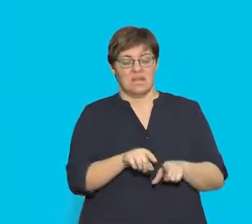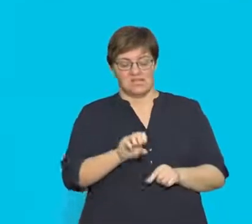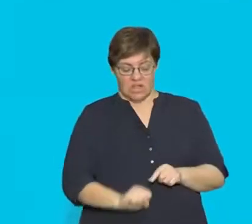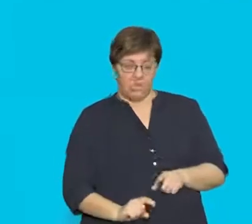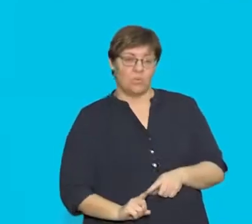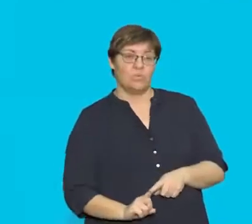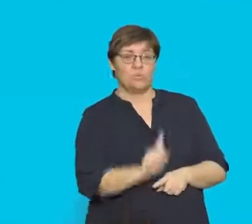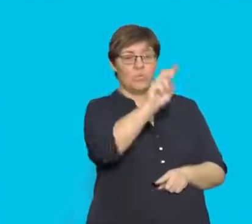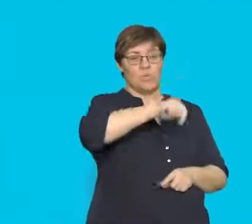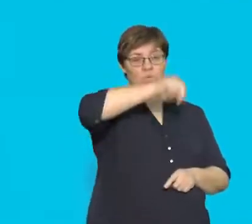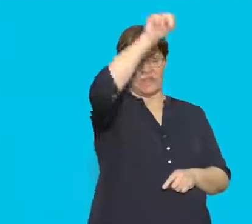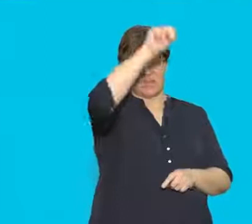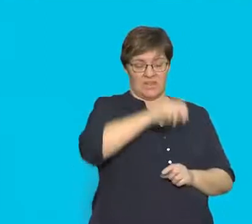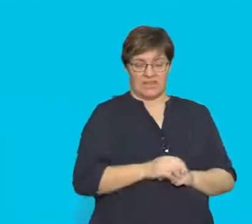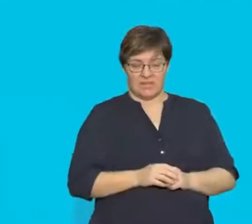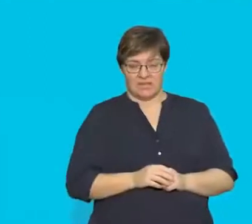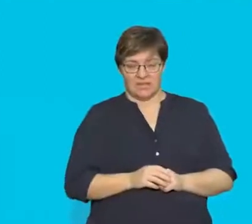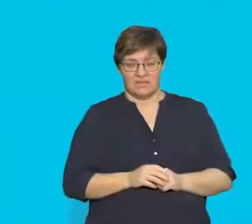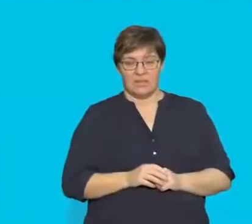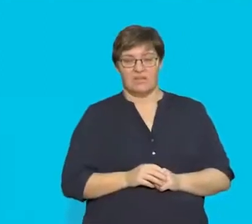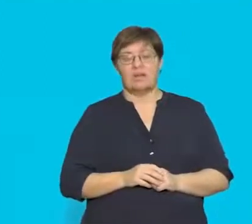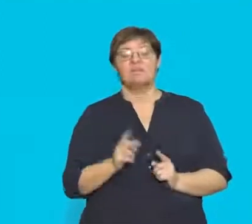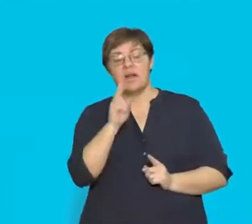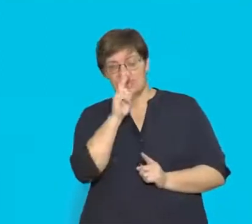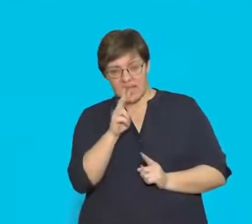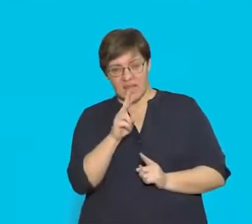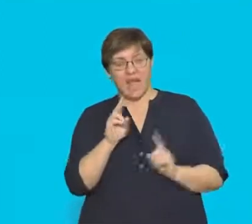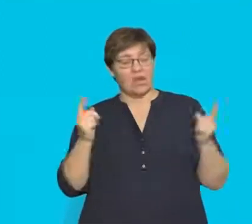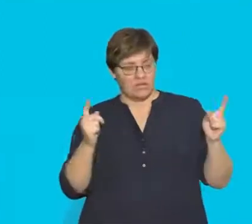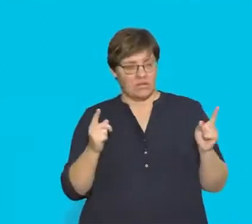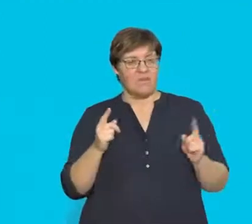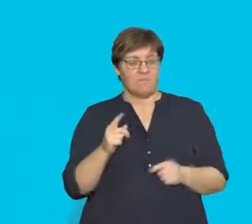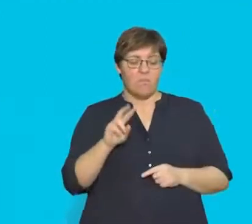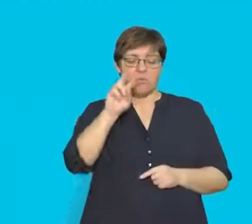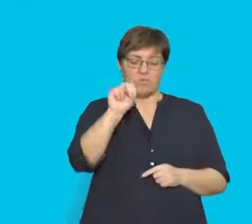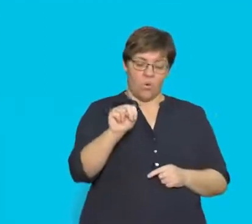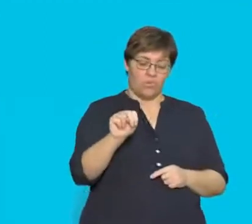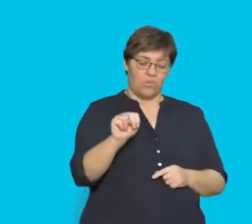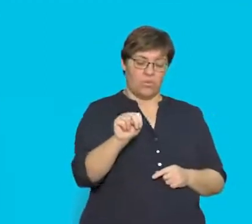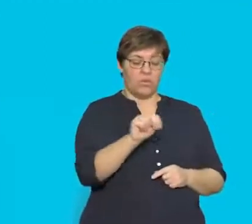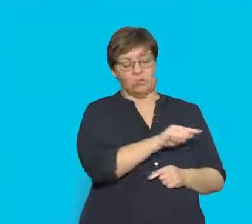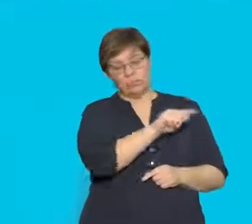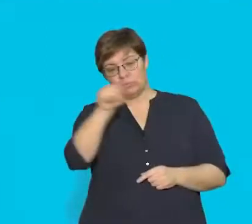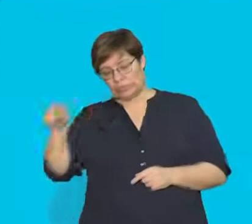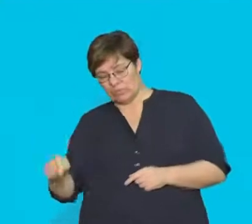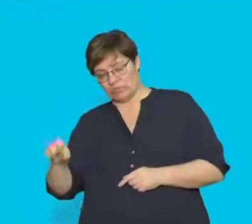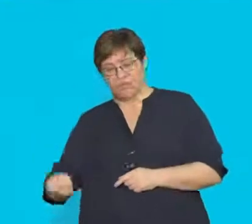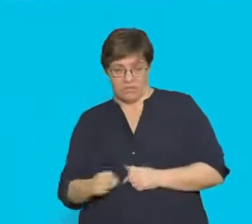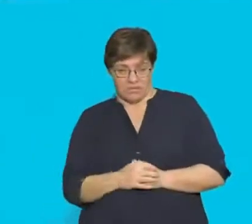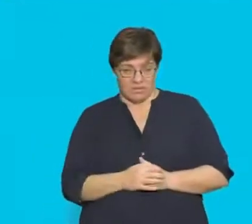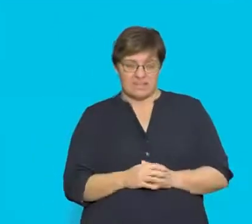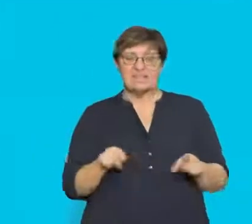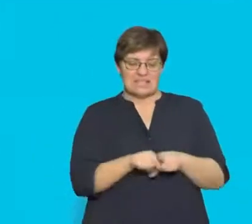from south to north. On the outside of the wires, we see that they're running from north to south. So just